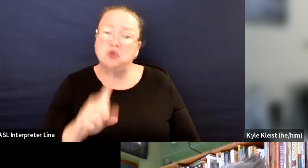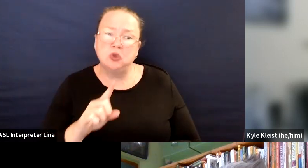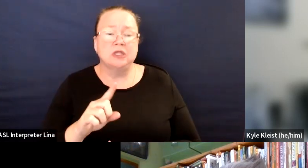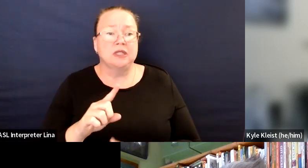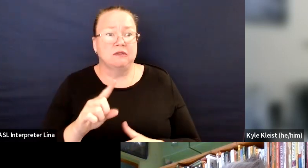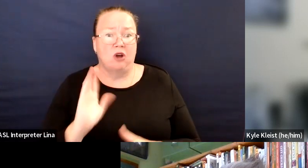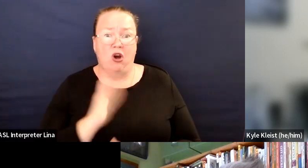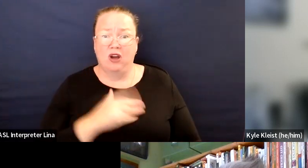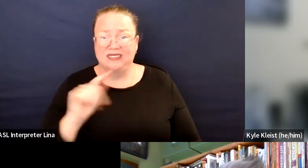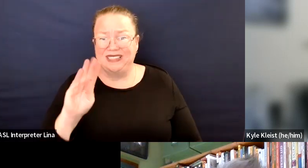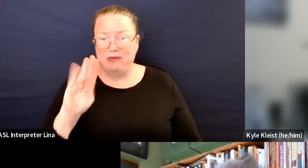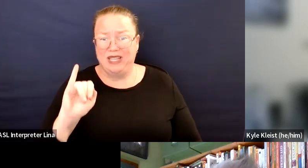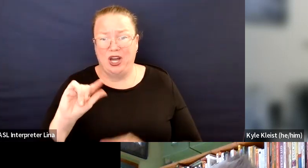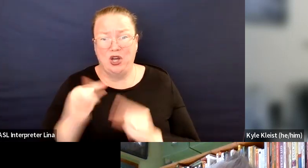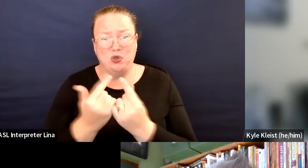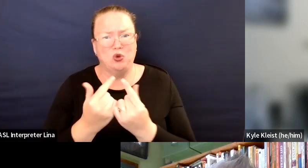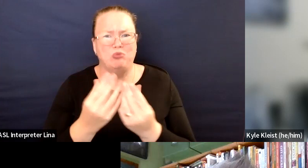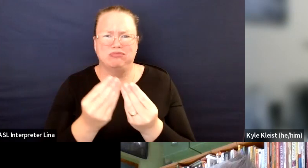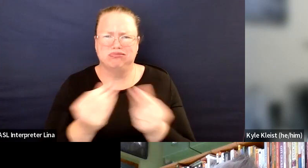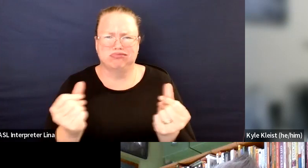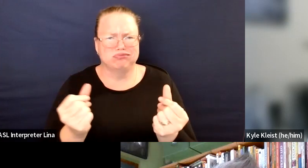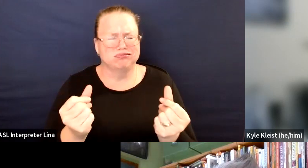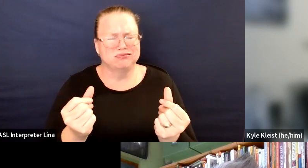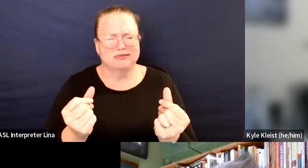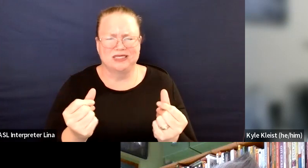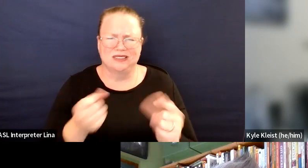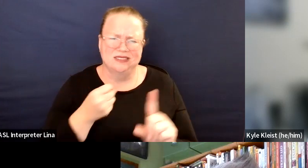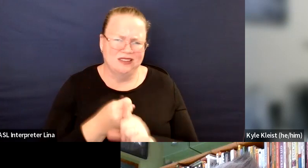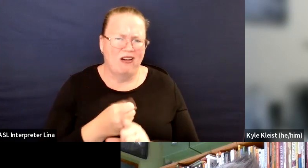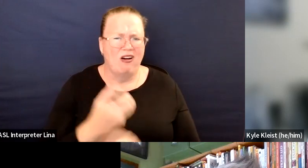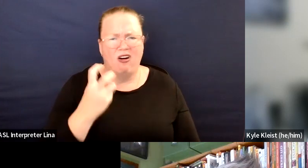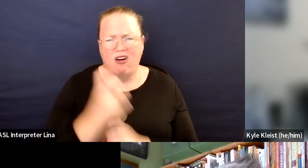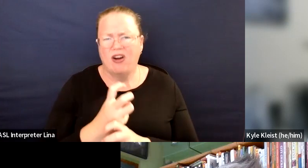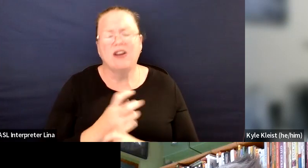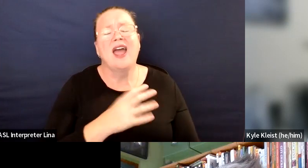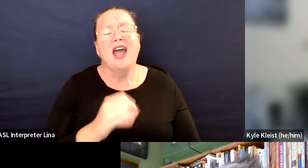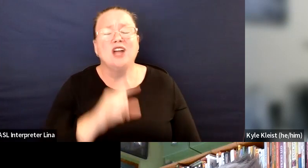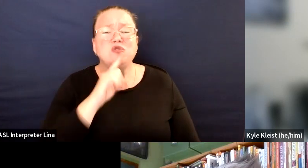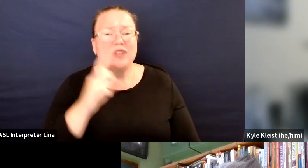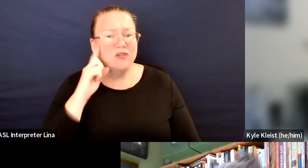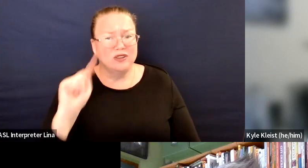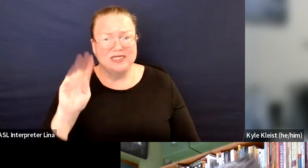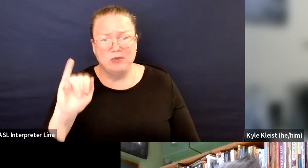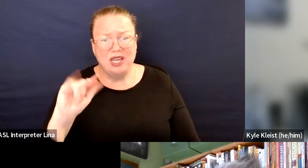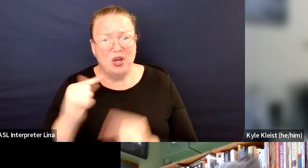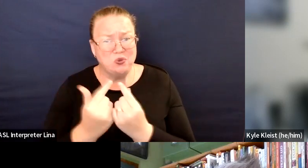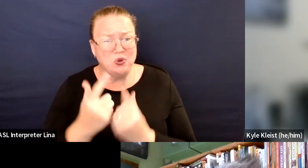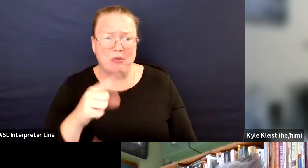our TBI group. We have a TBI support group, and particularly for them, it has been